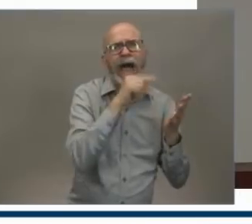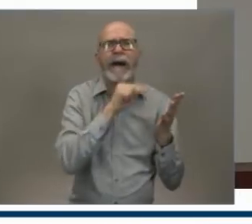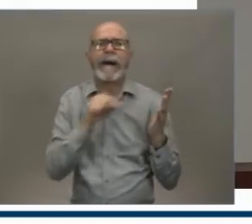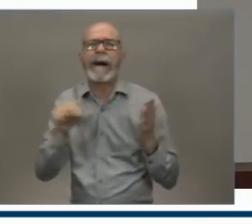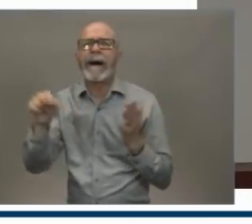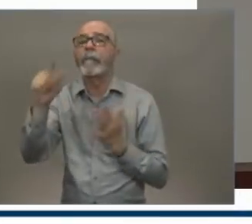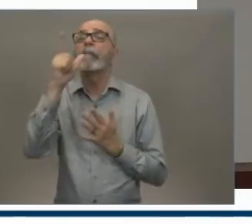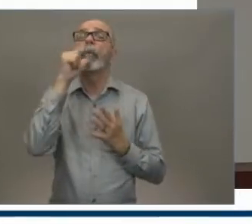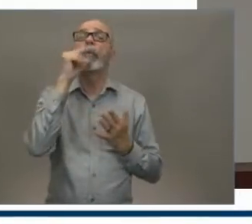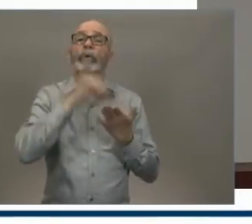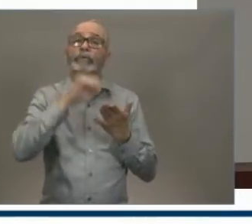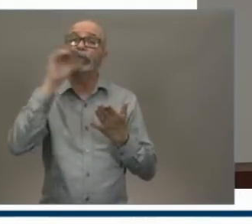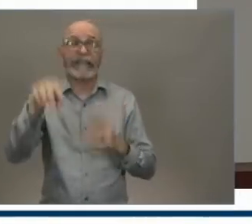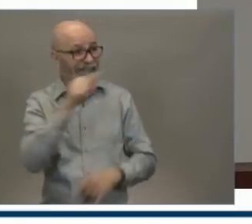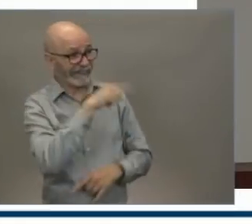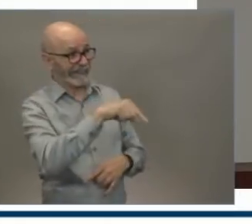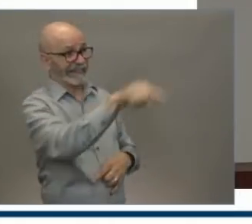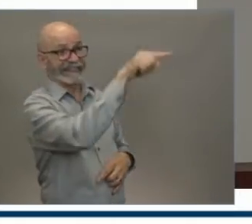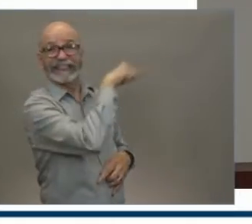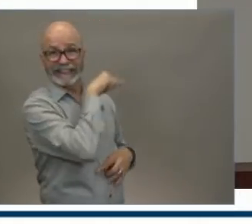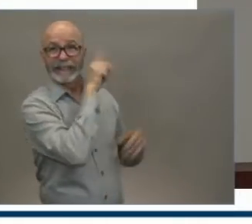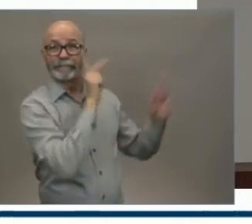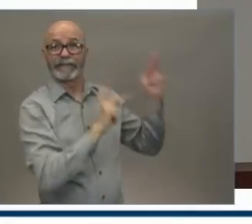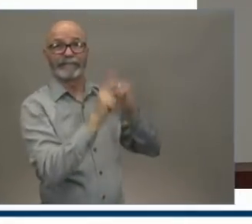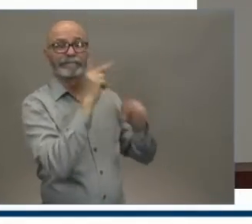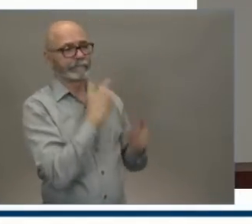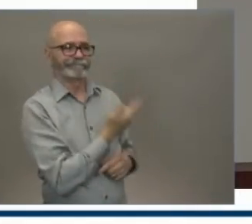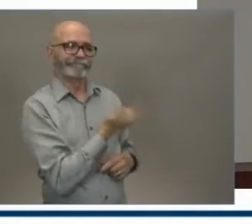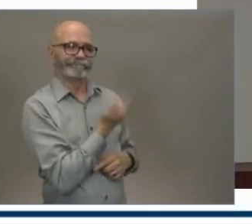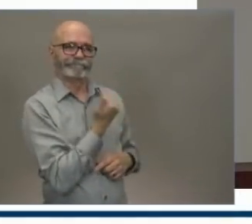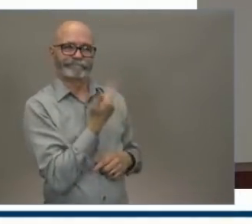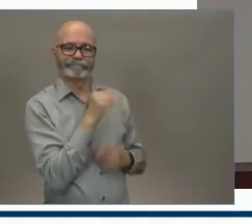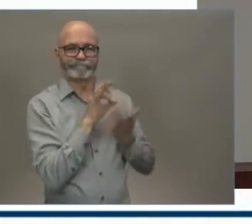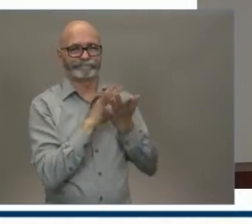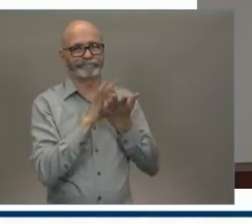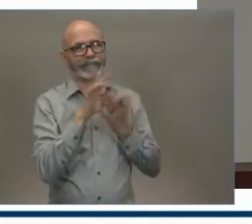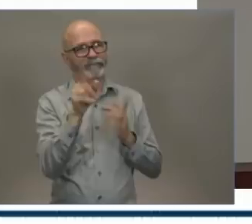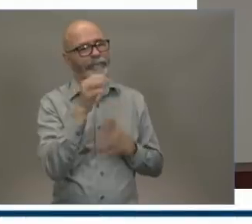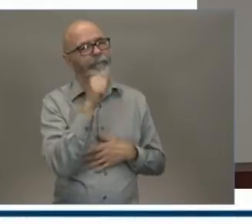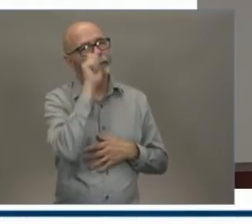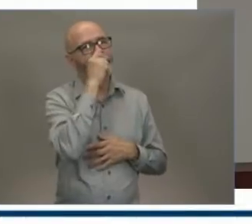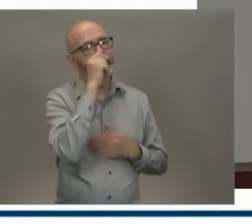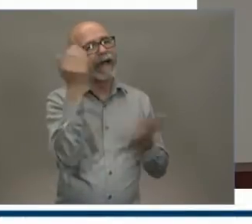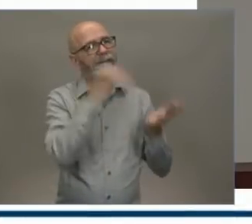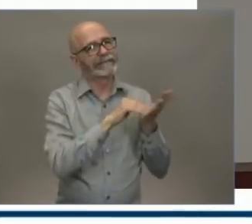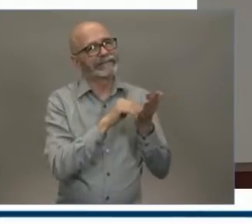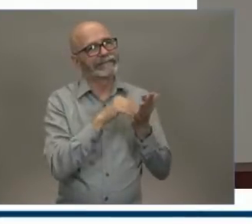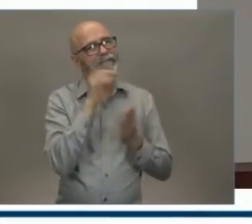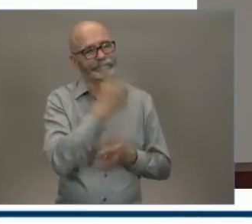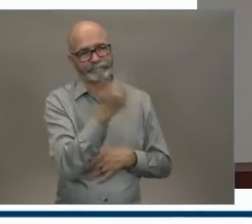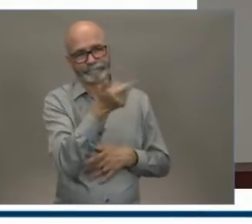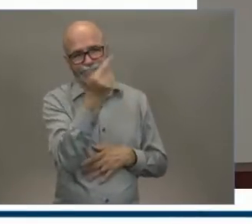have been considered exposed in any of the classes that individual attended. And